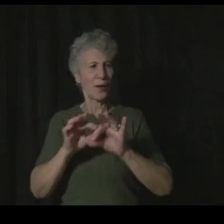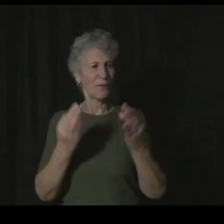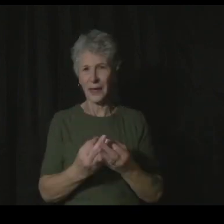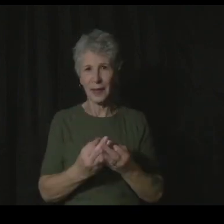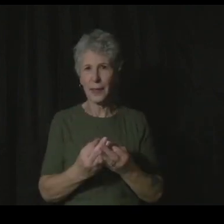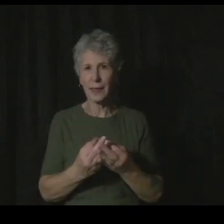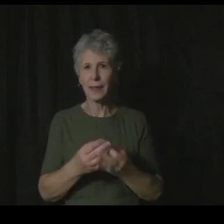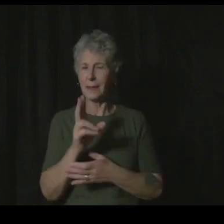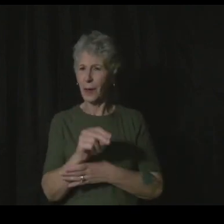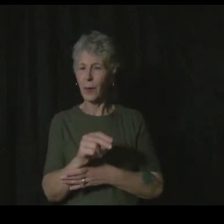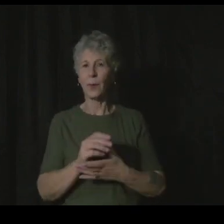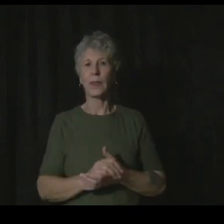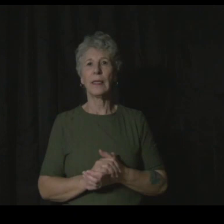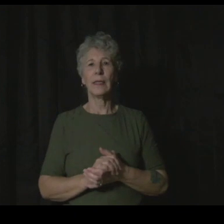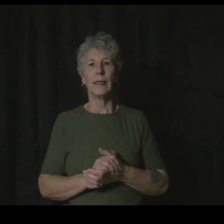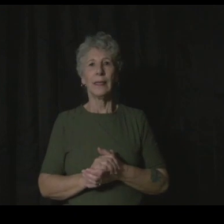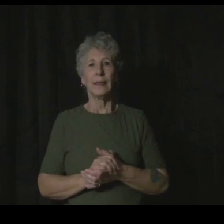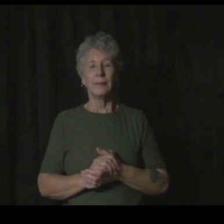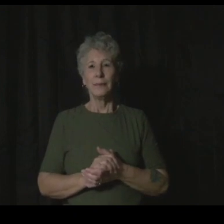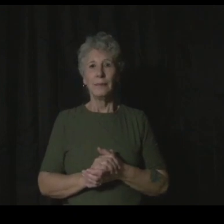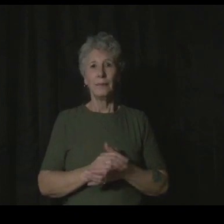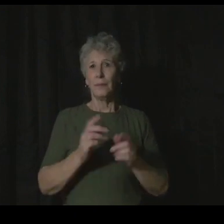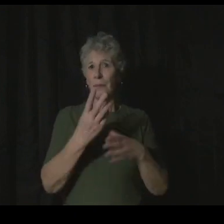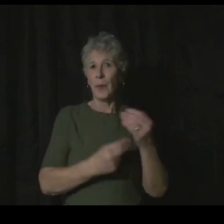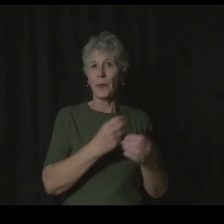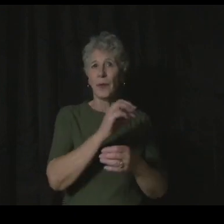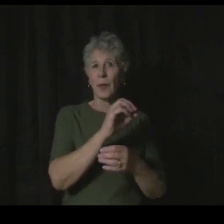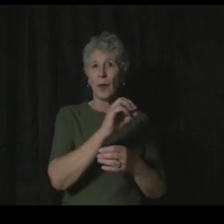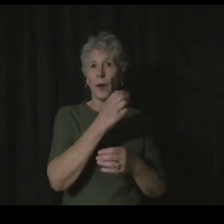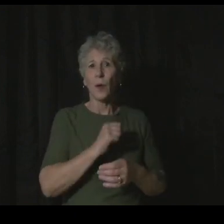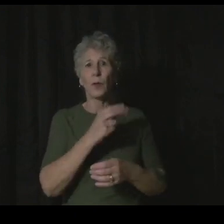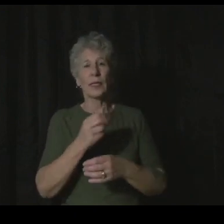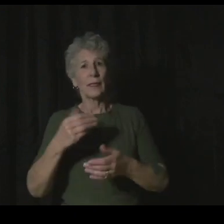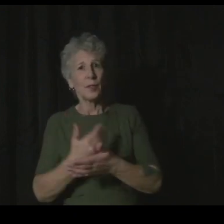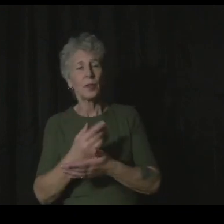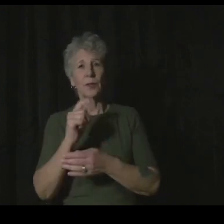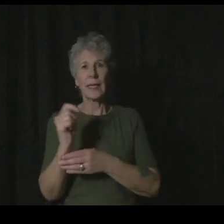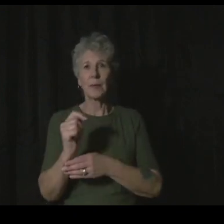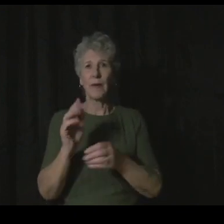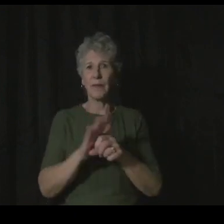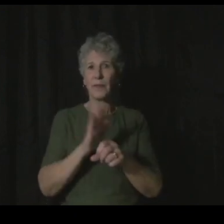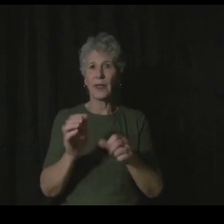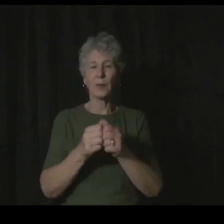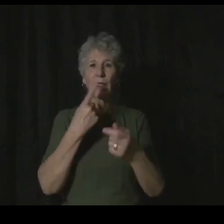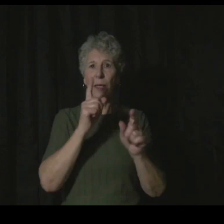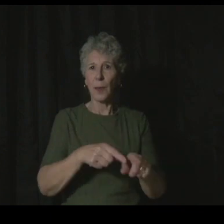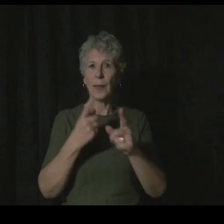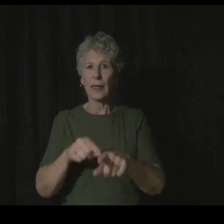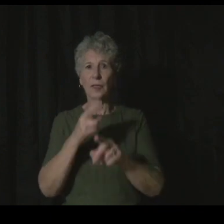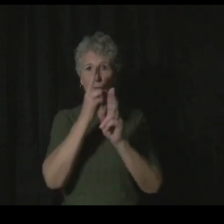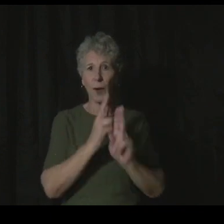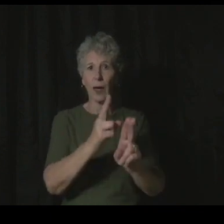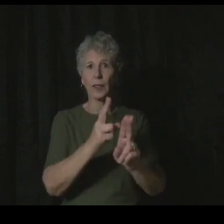our family in the way we understand hate, because both the Old and the New Testament are filled with commands about honoring your parents and taking care of